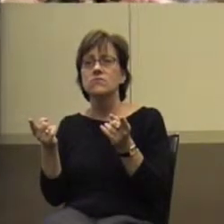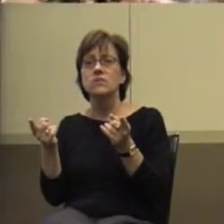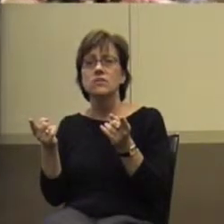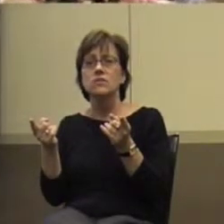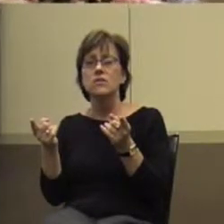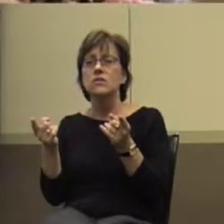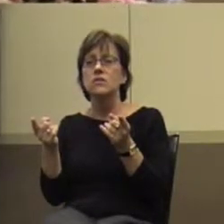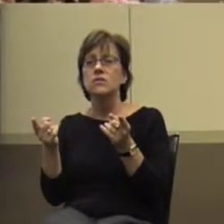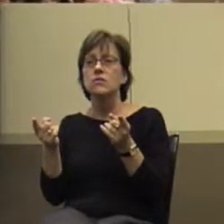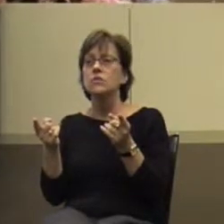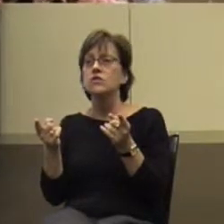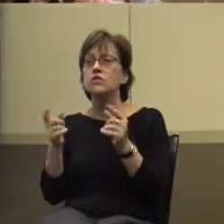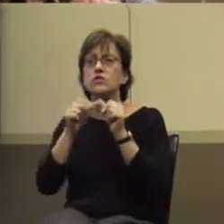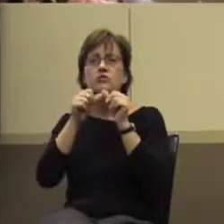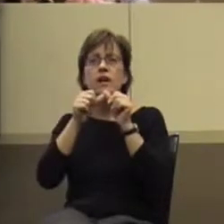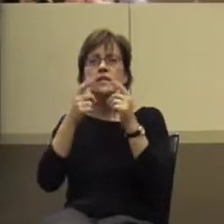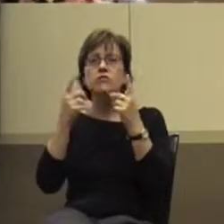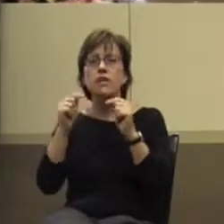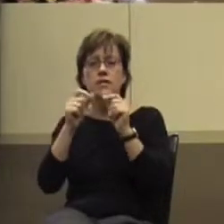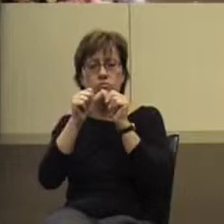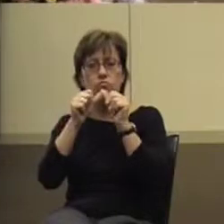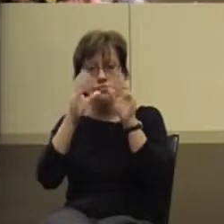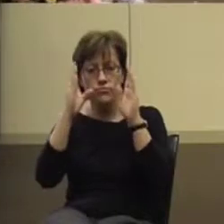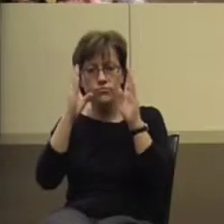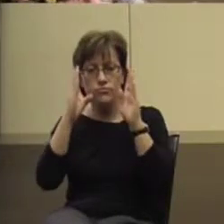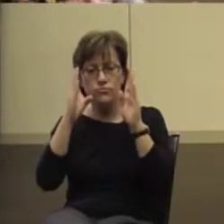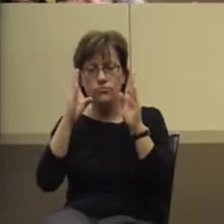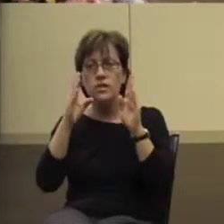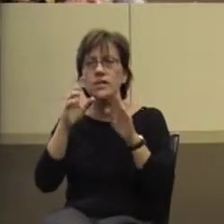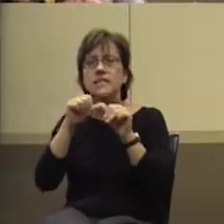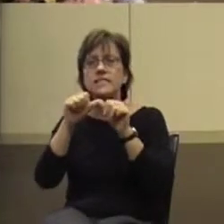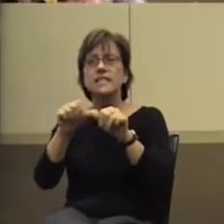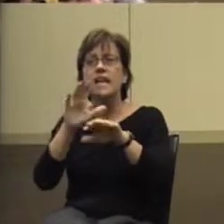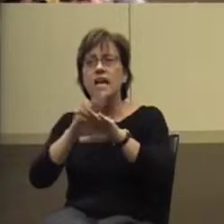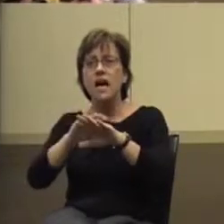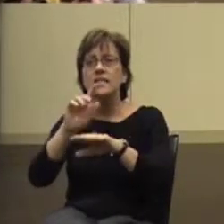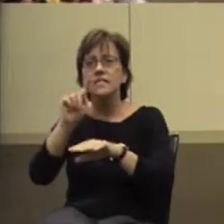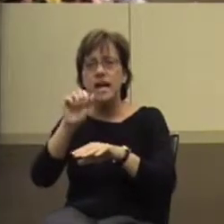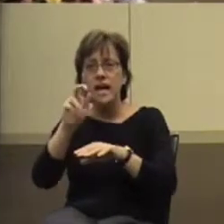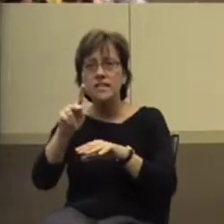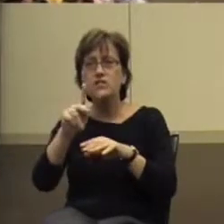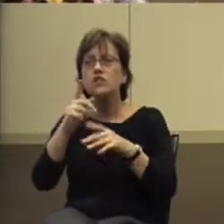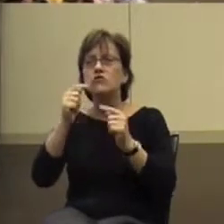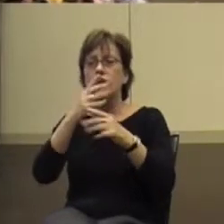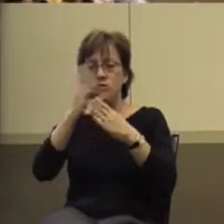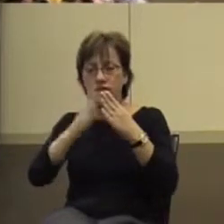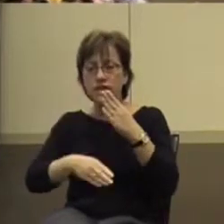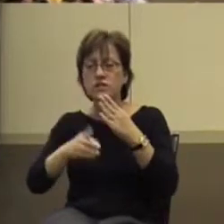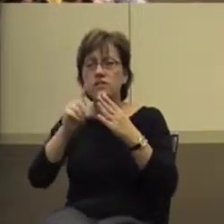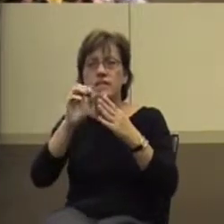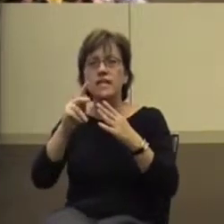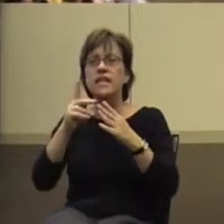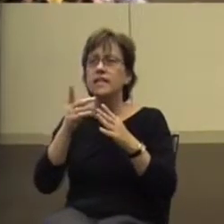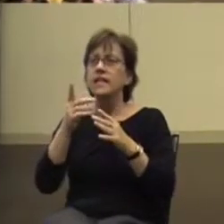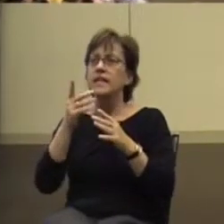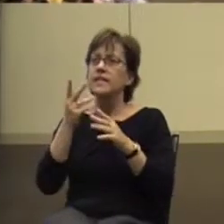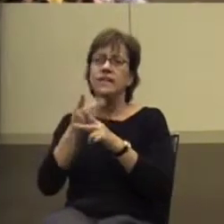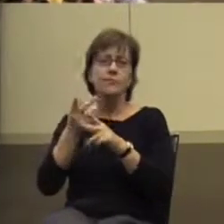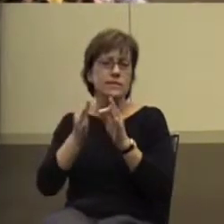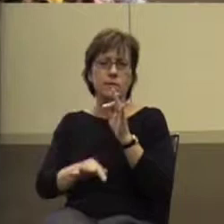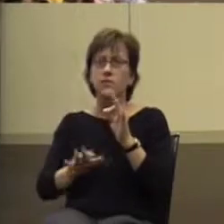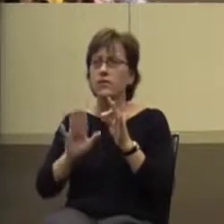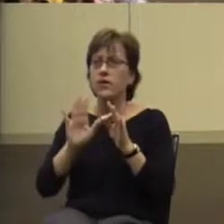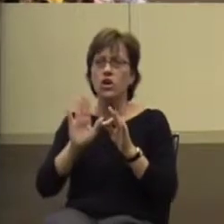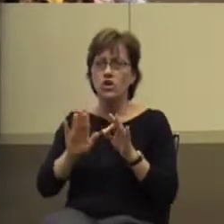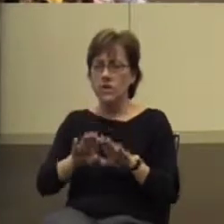We're just sustained attention, right? And staying on task and completing the task. Try to keep that simple at her level, if it's